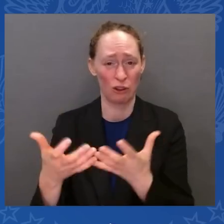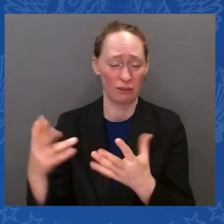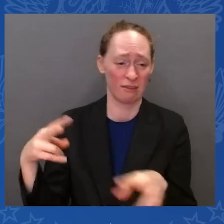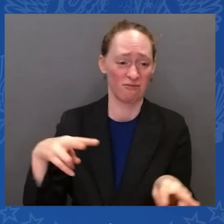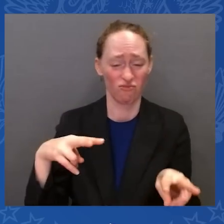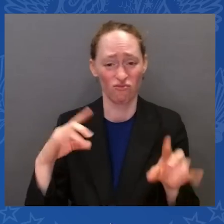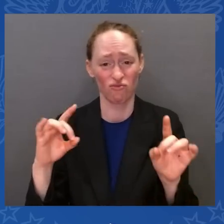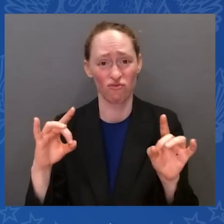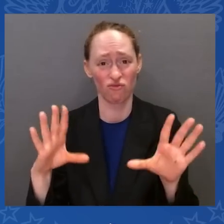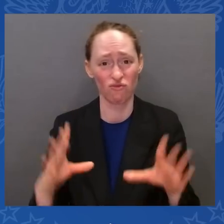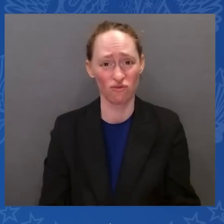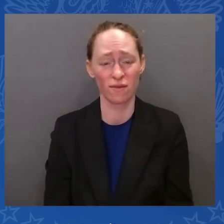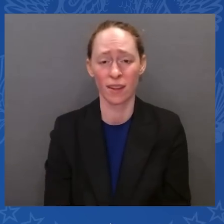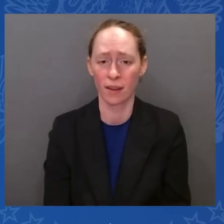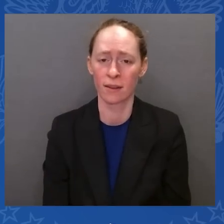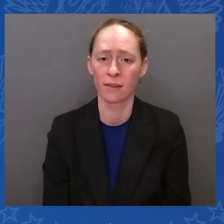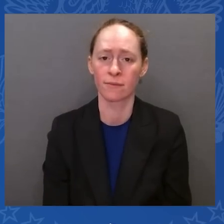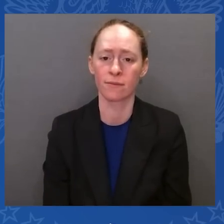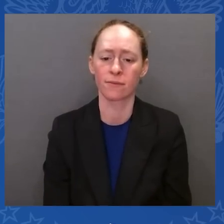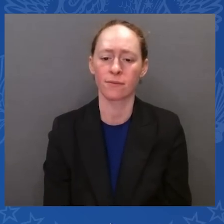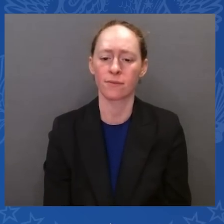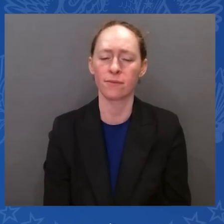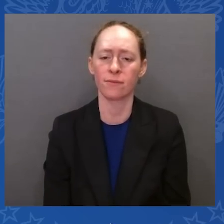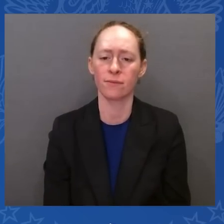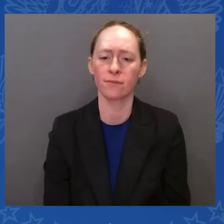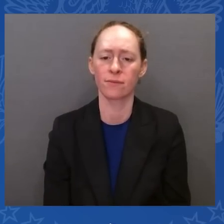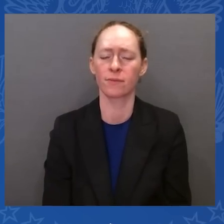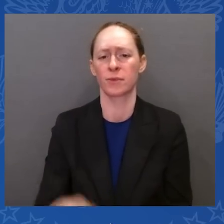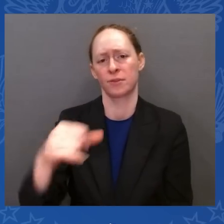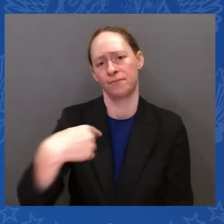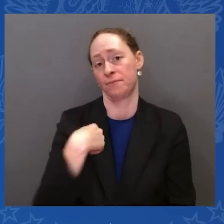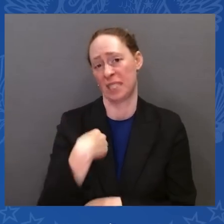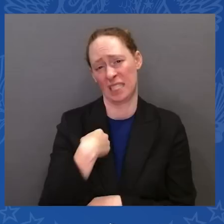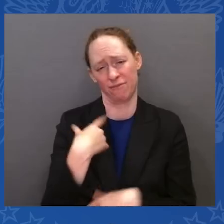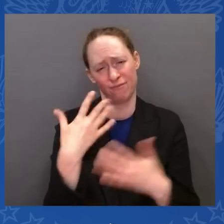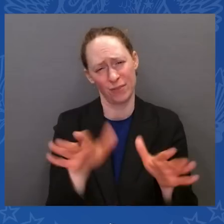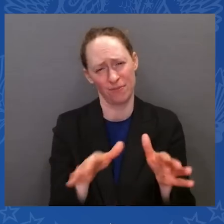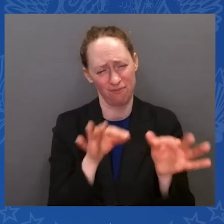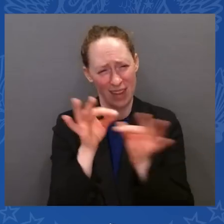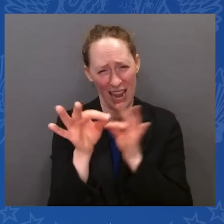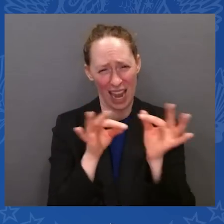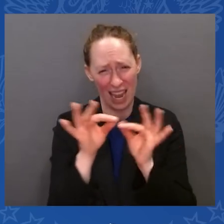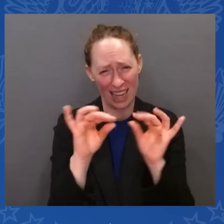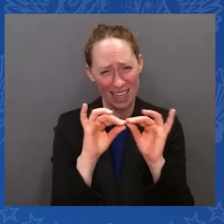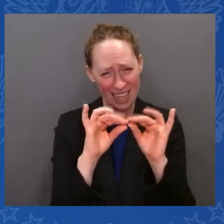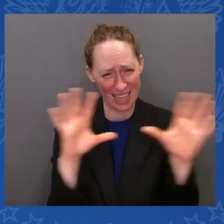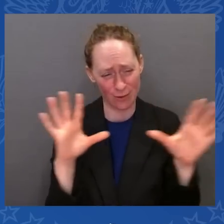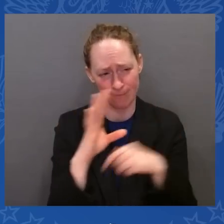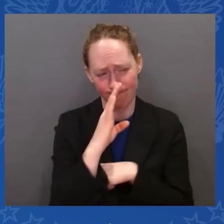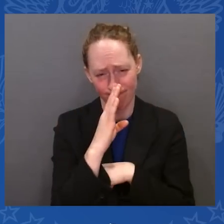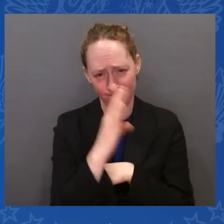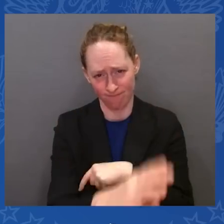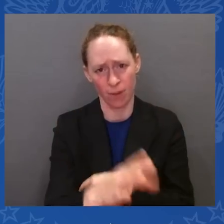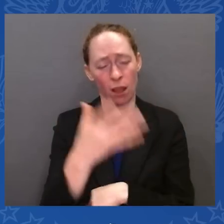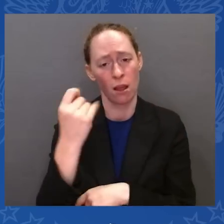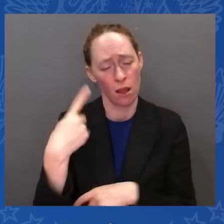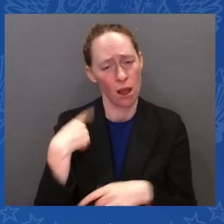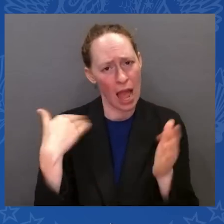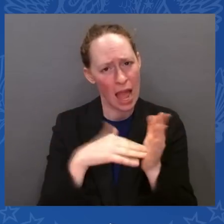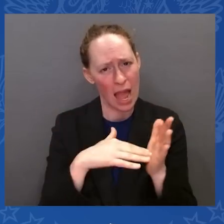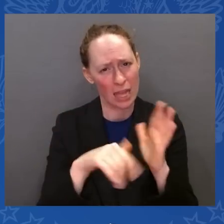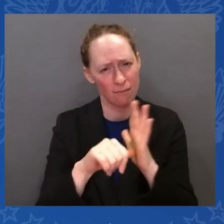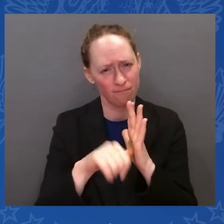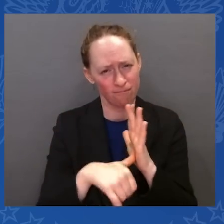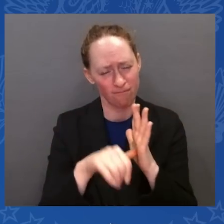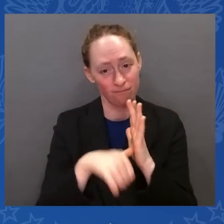would be damaged in the extreme. The last part is me, international. Moody's did not say the last part about damage in